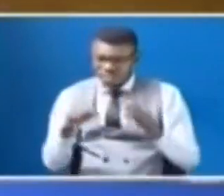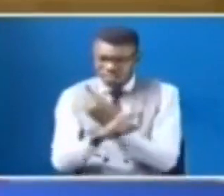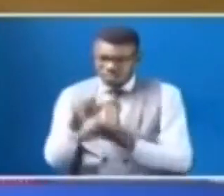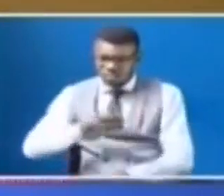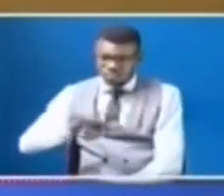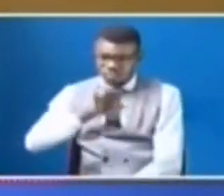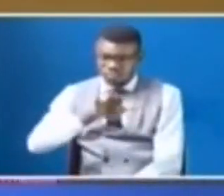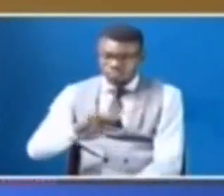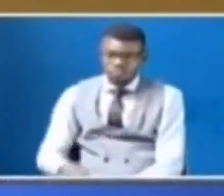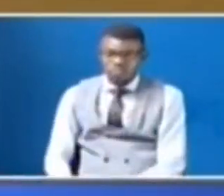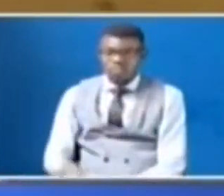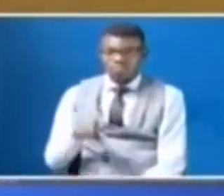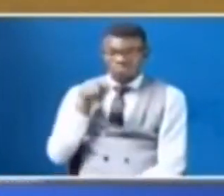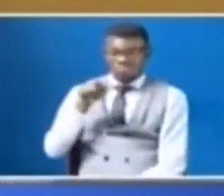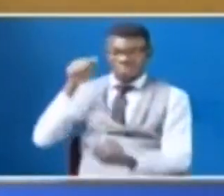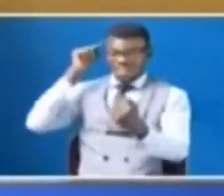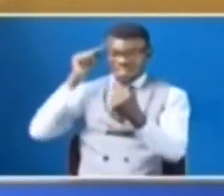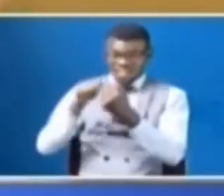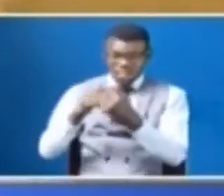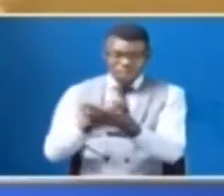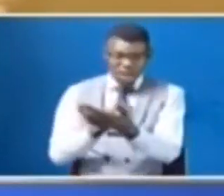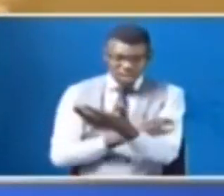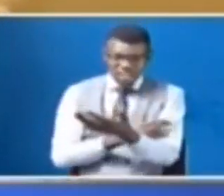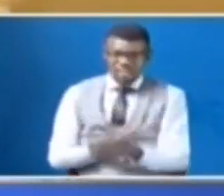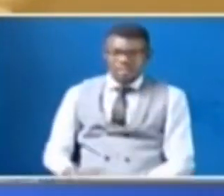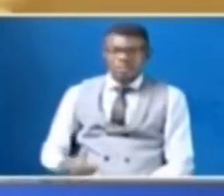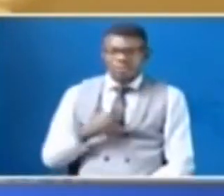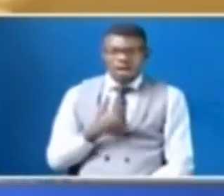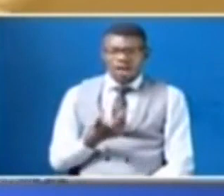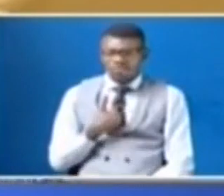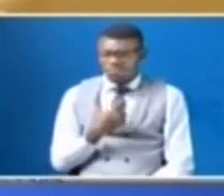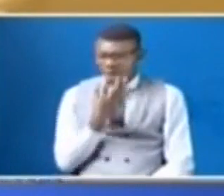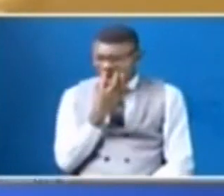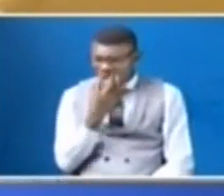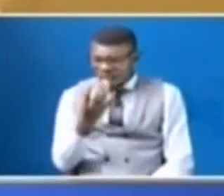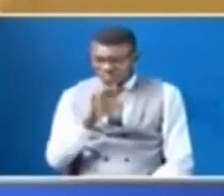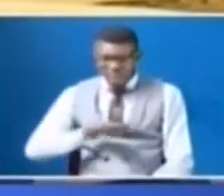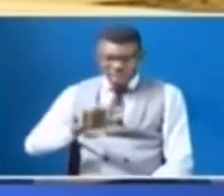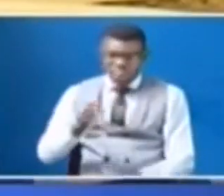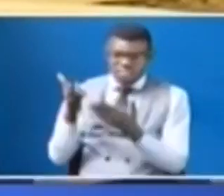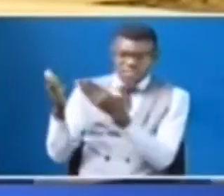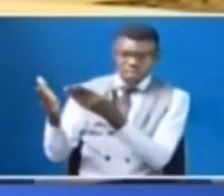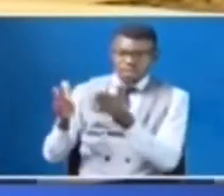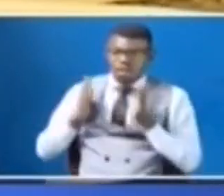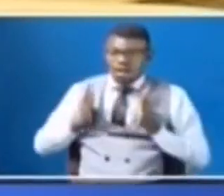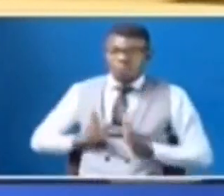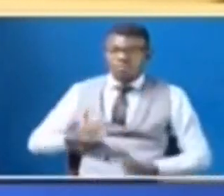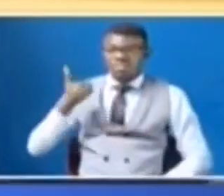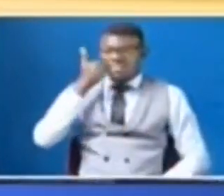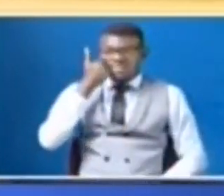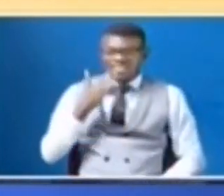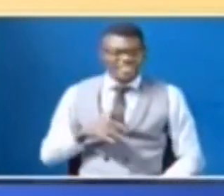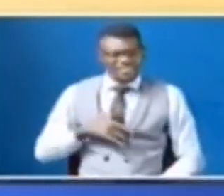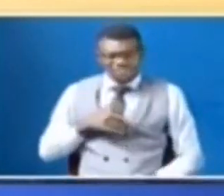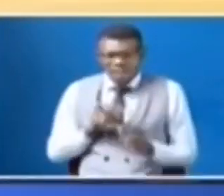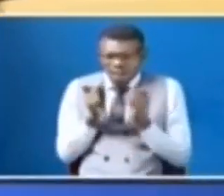it targets the cancer, there's minimal radiation dose to the areas around it, and therefore the patient suffers lesser side